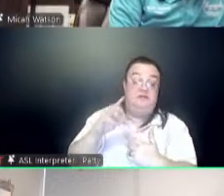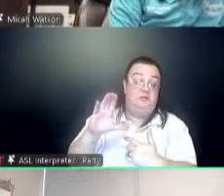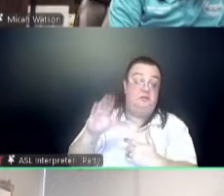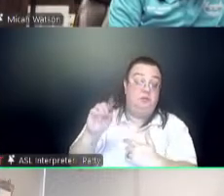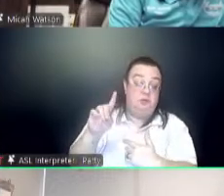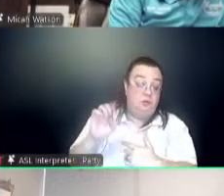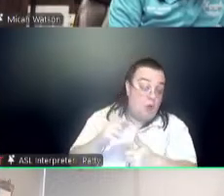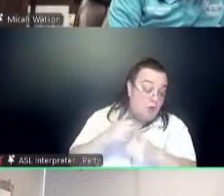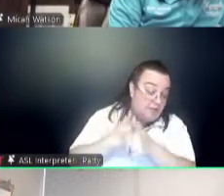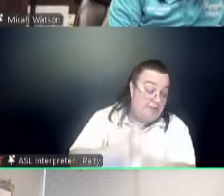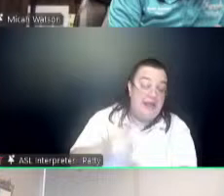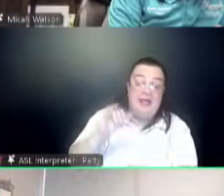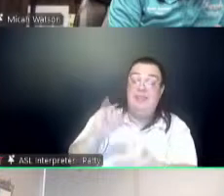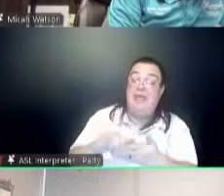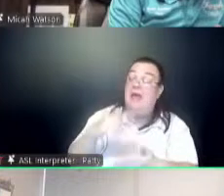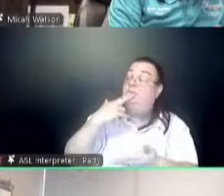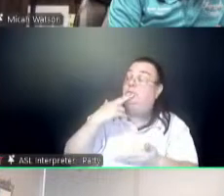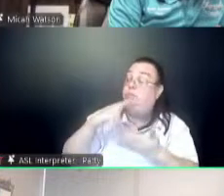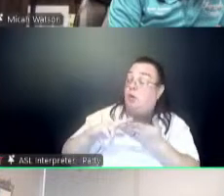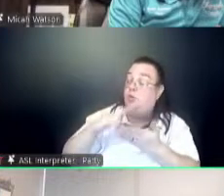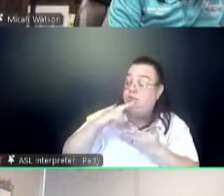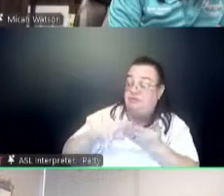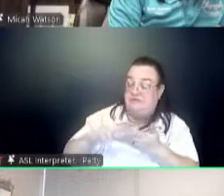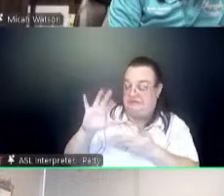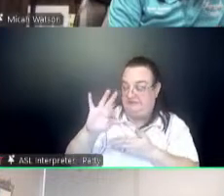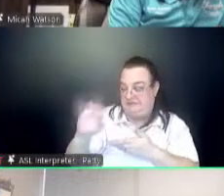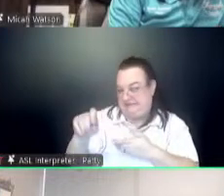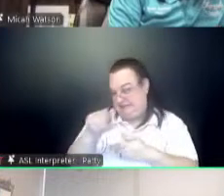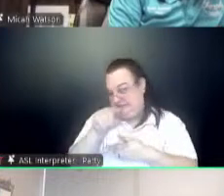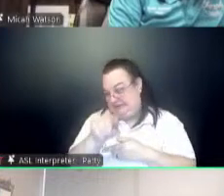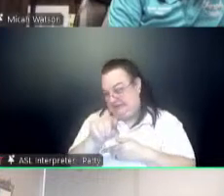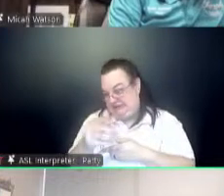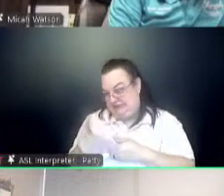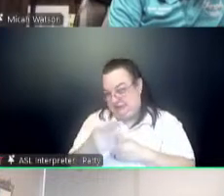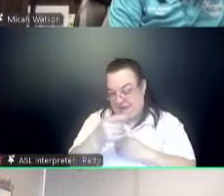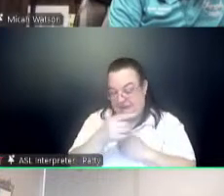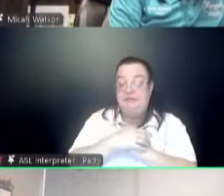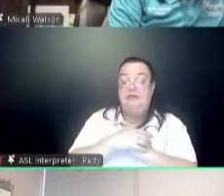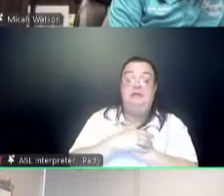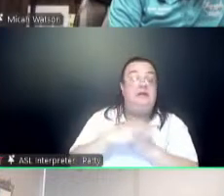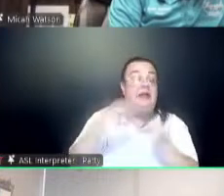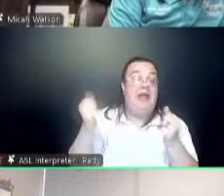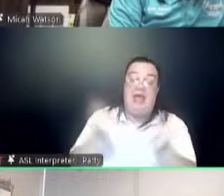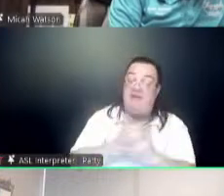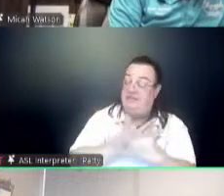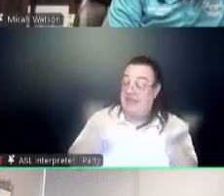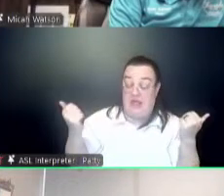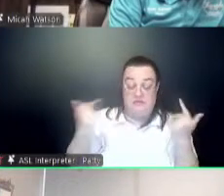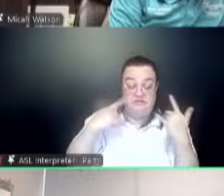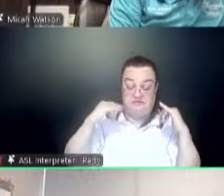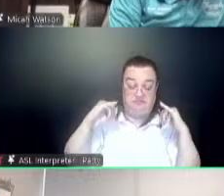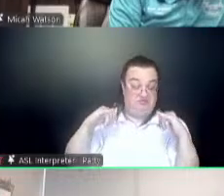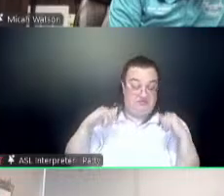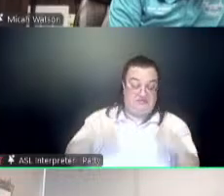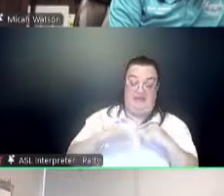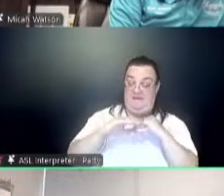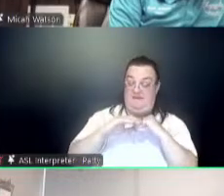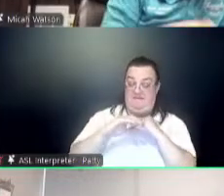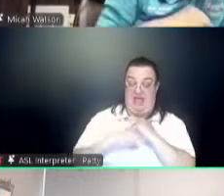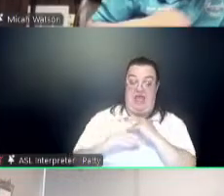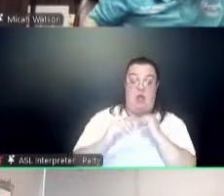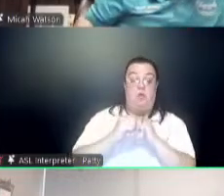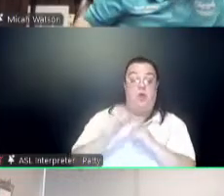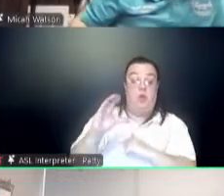those postage fees are here. And everything else has remained flat with code